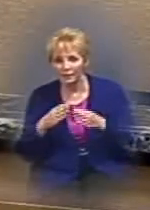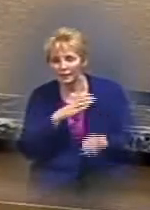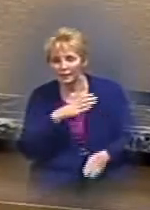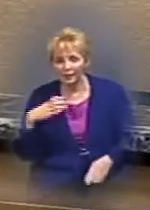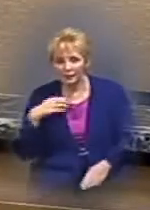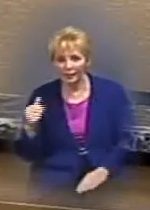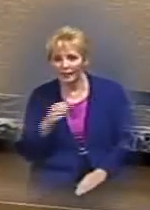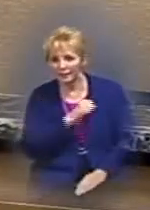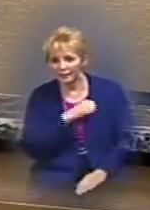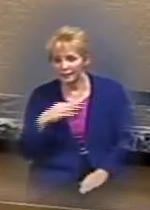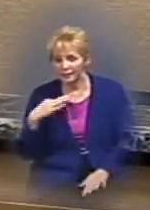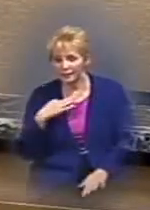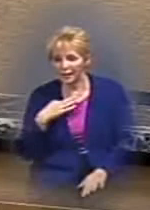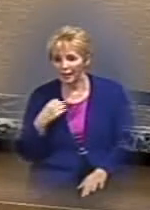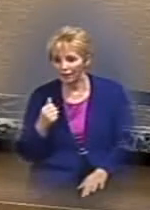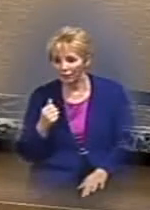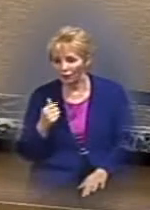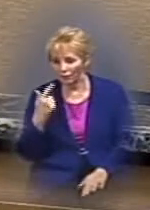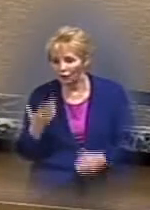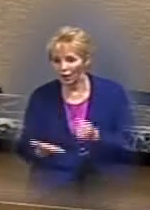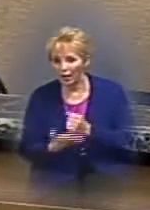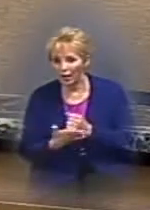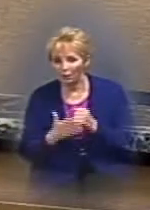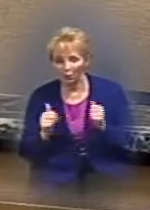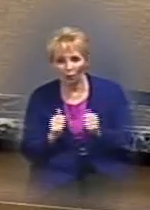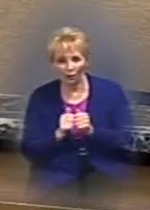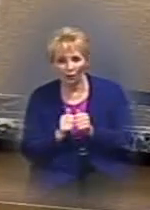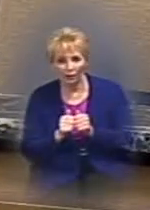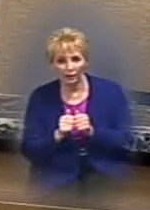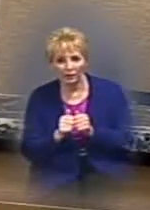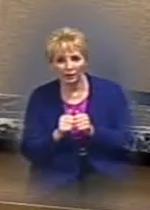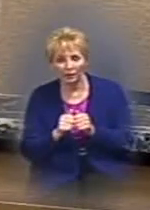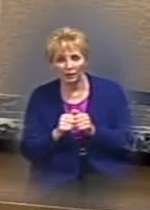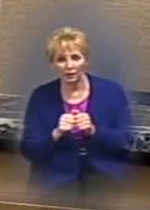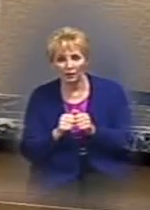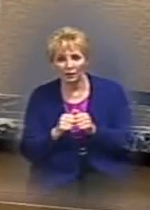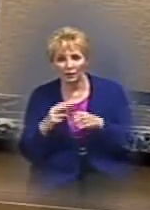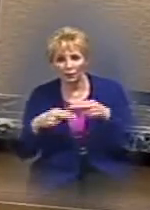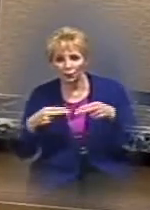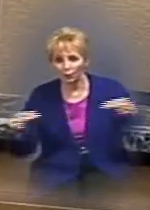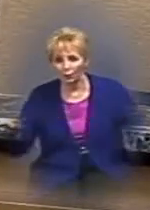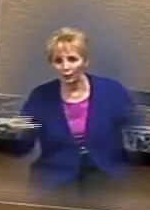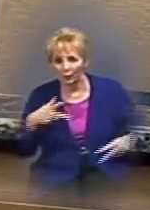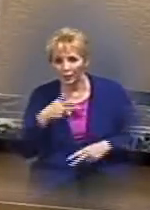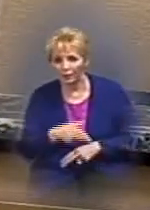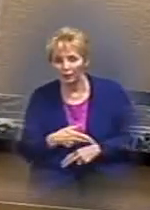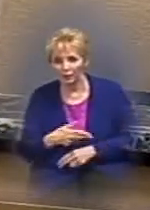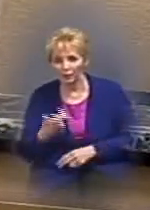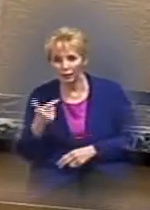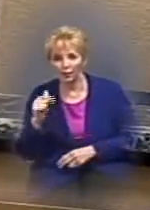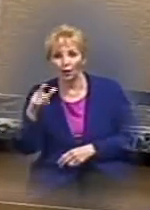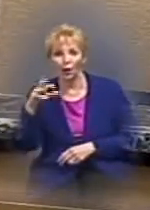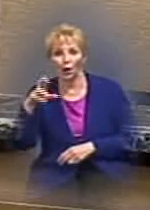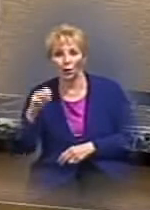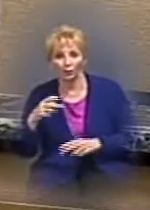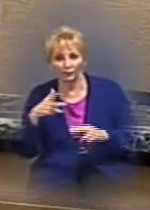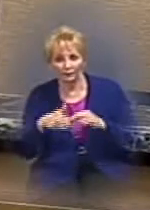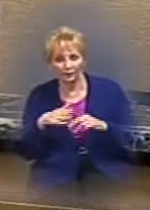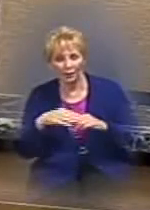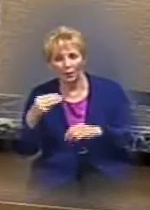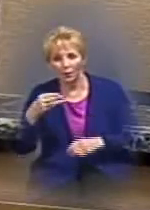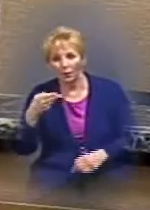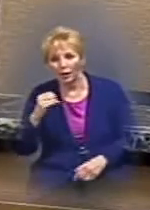staff, for helping with the ribbon cuttings galore out at the Morganton